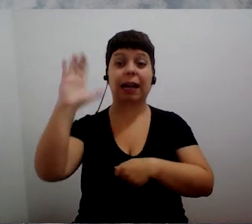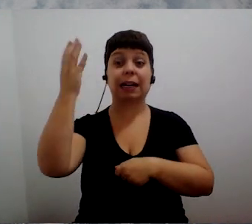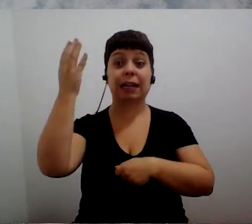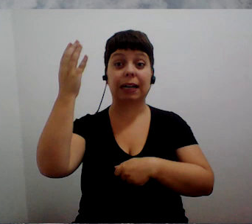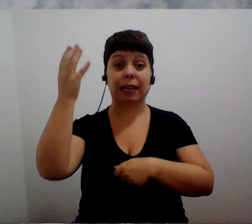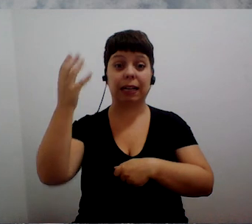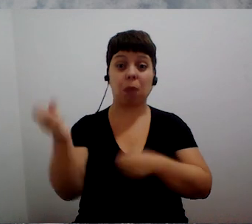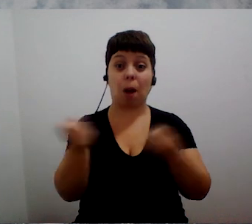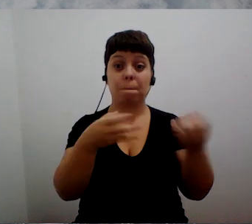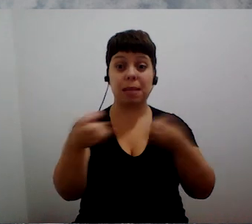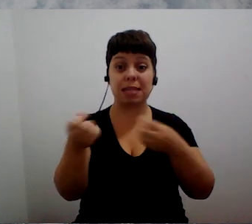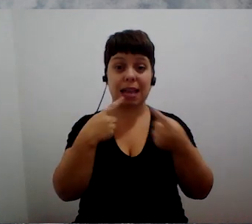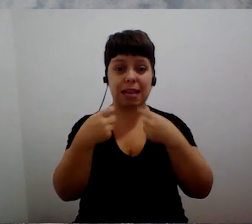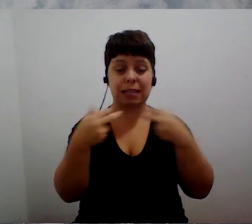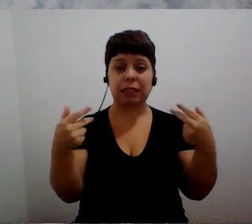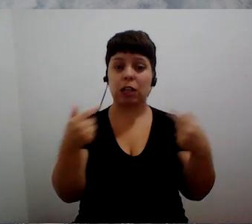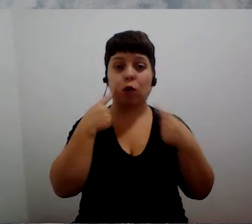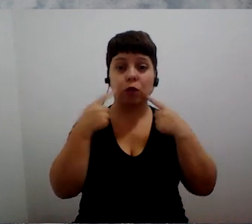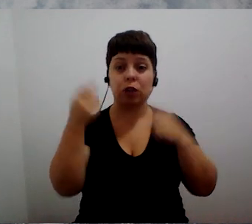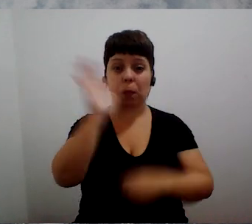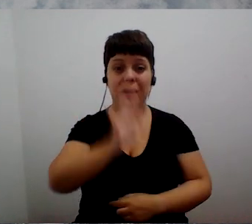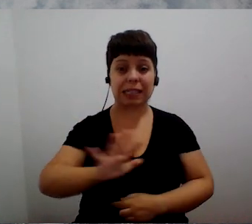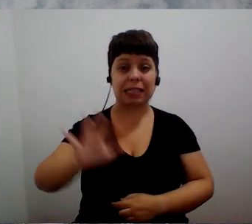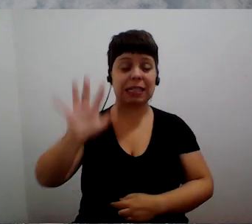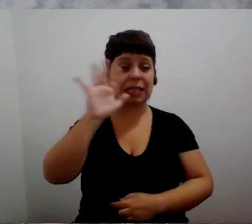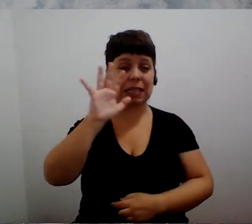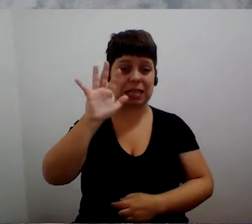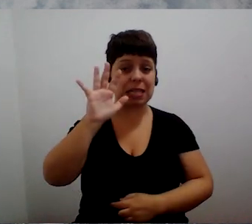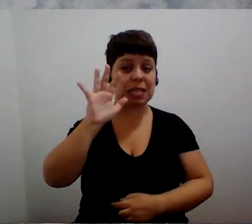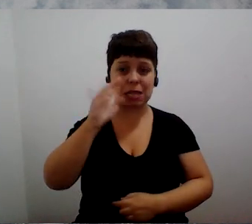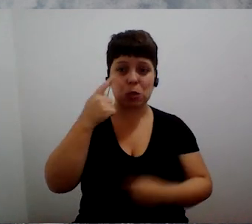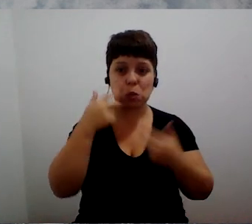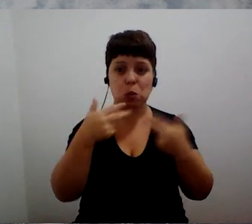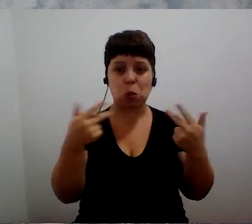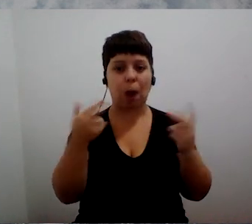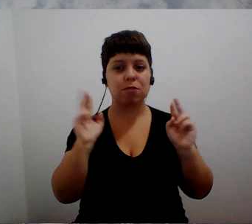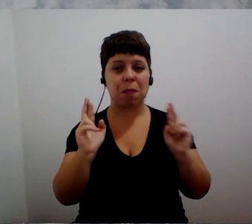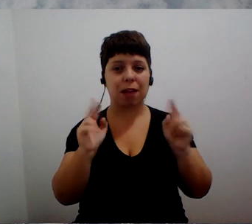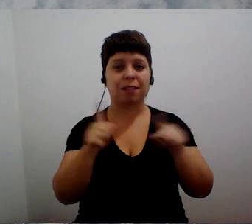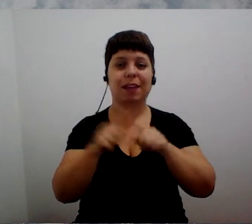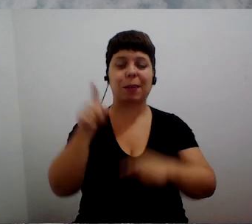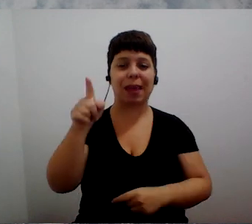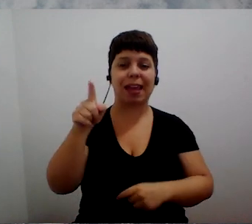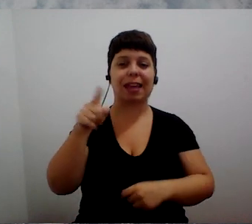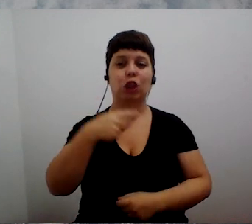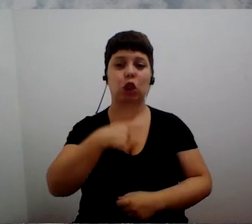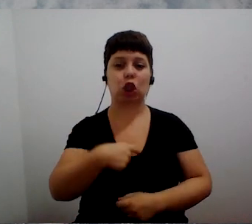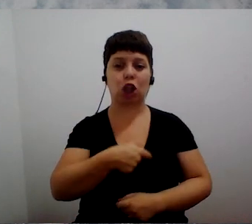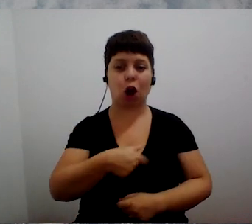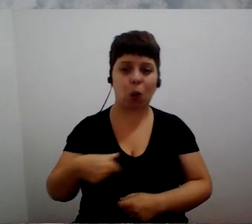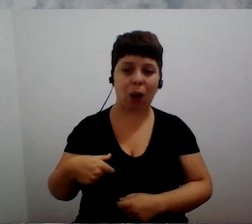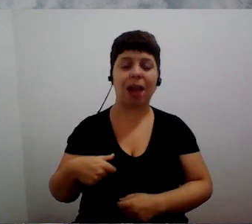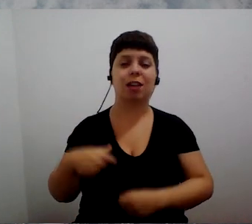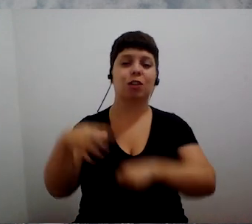Yesterday we had the World Cleanup Day. And I could see in Brazil it was a huge movement all across the country. I hope